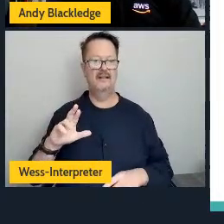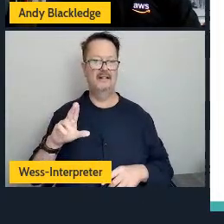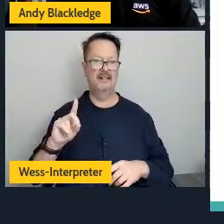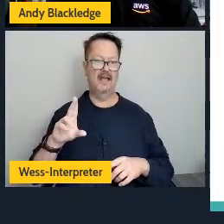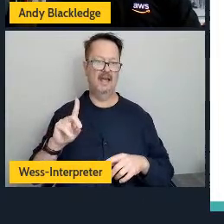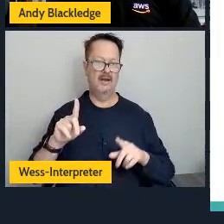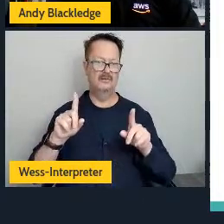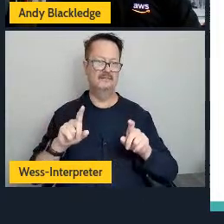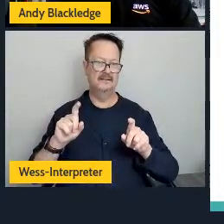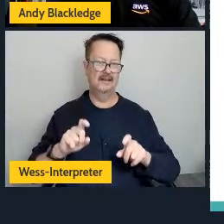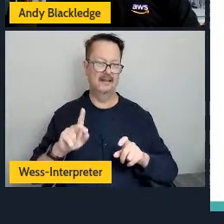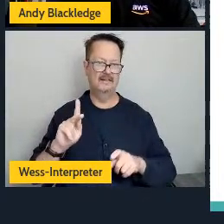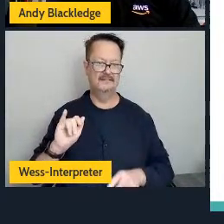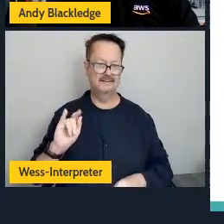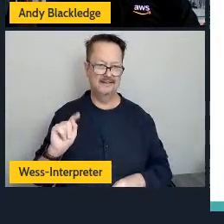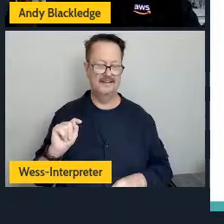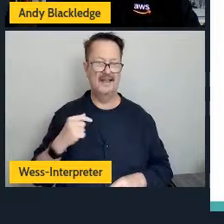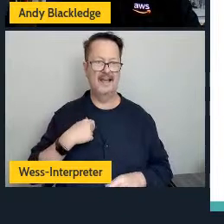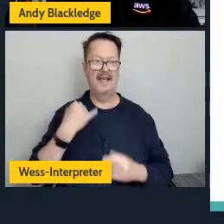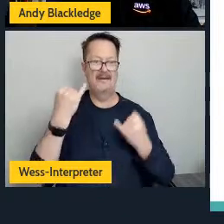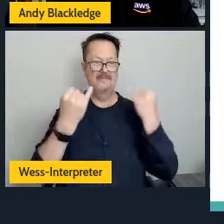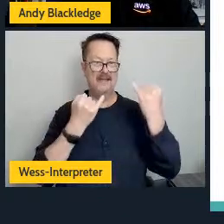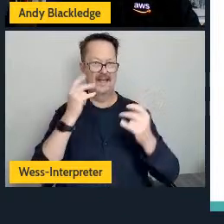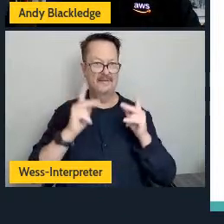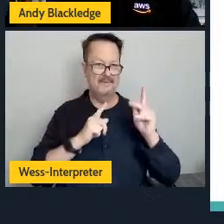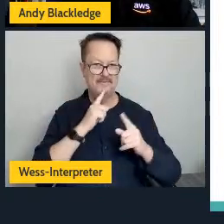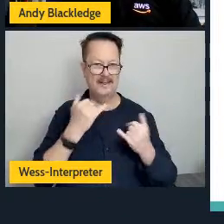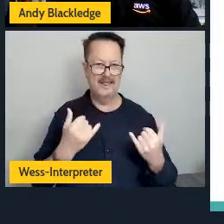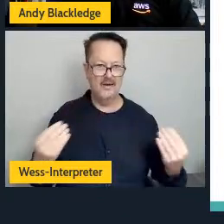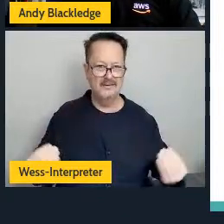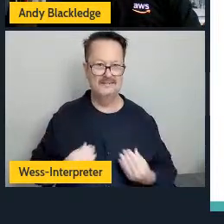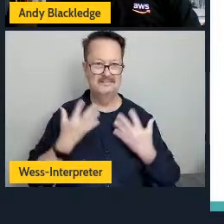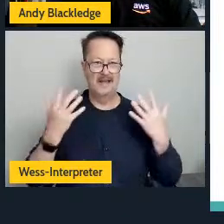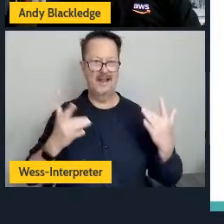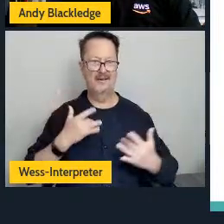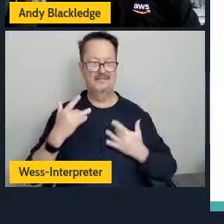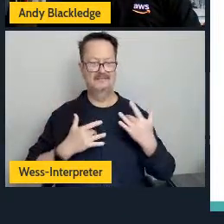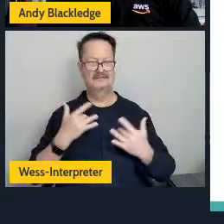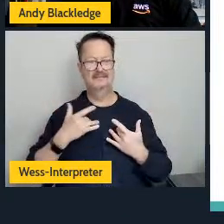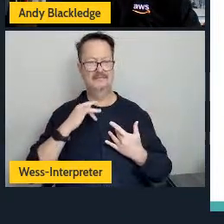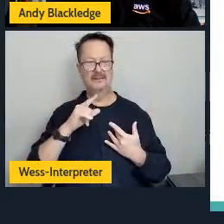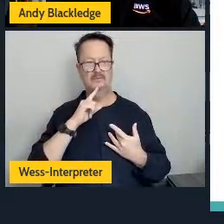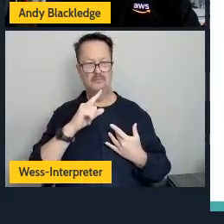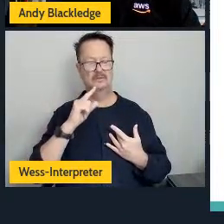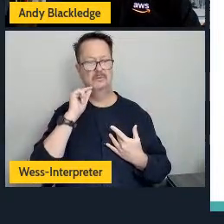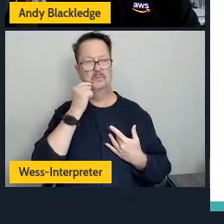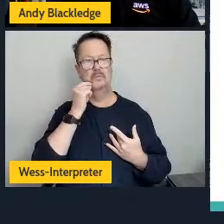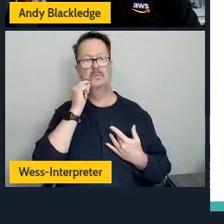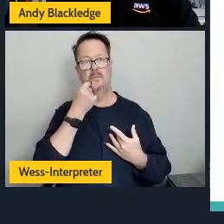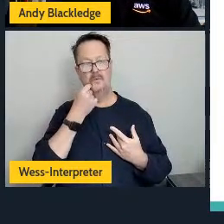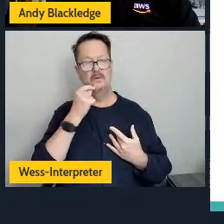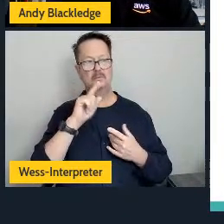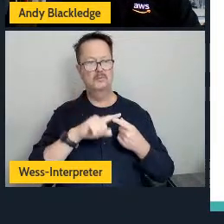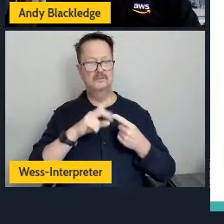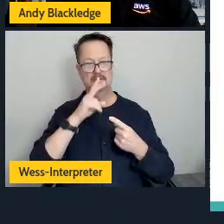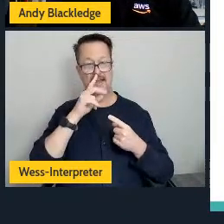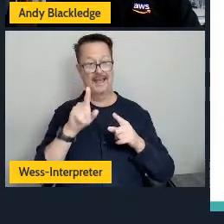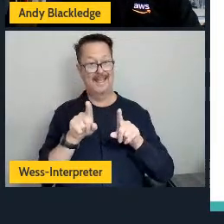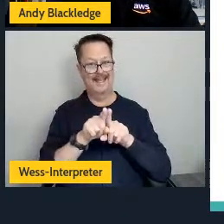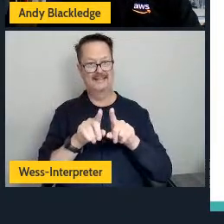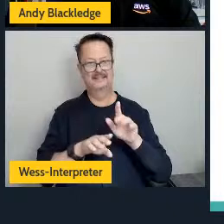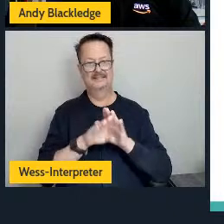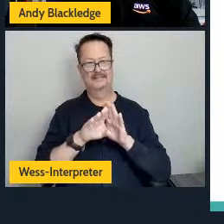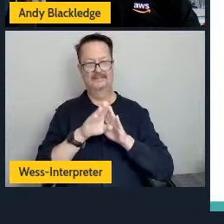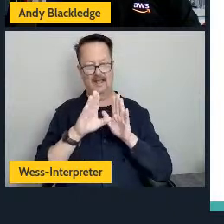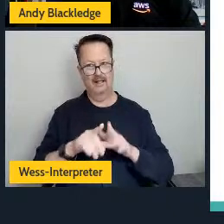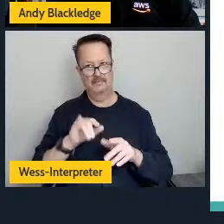that people are getting inspired by this, because it was so cool to see. And as a developer, this resonates